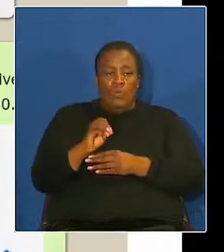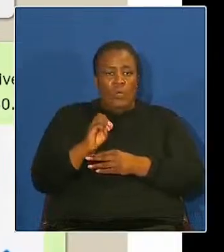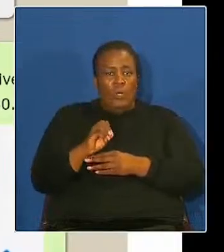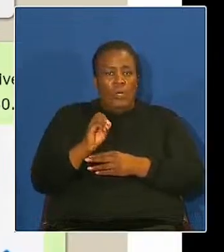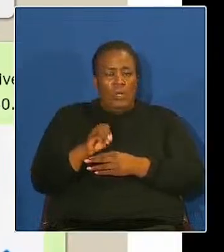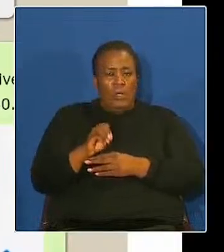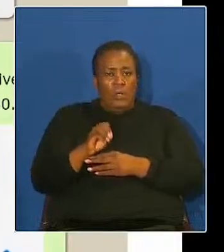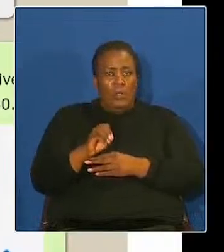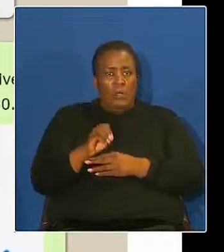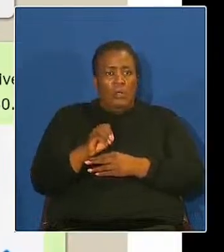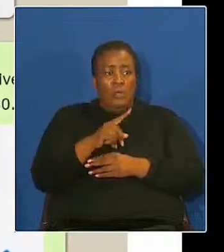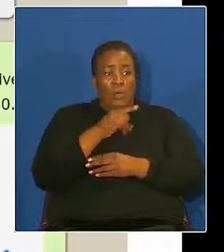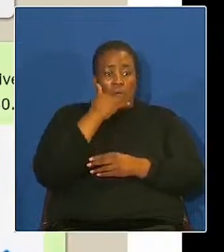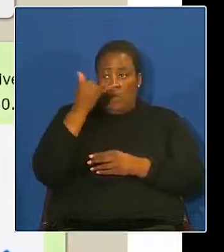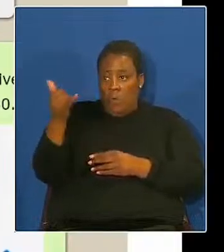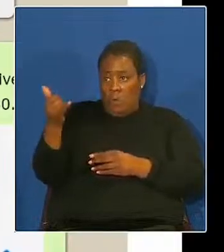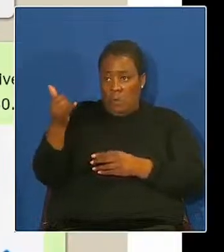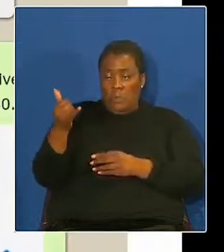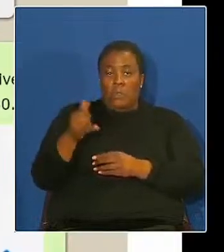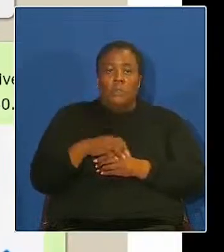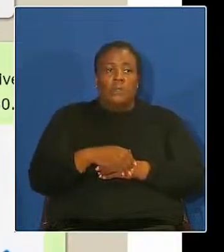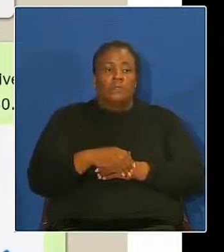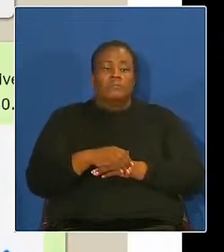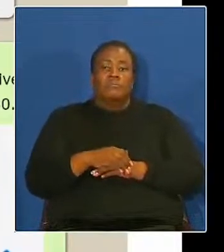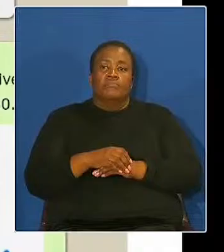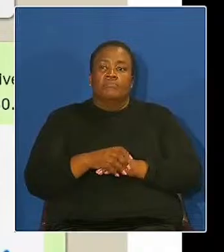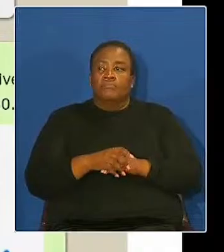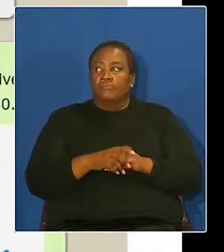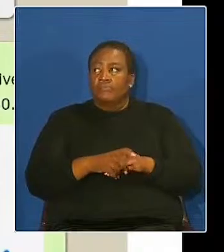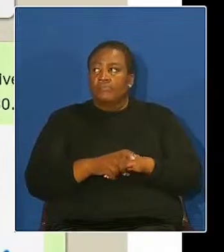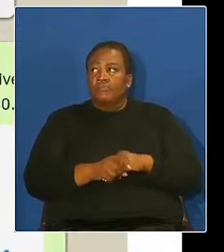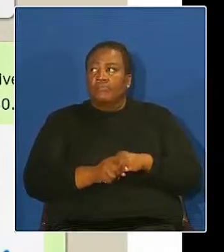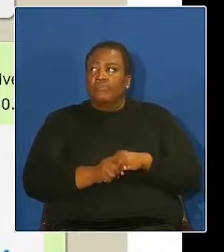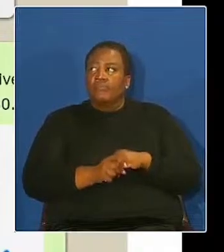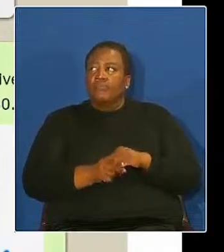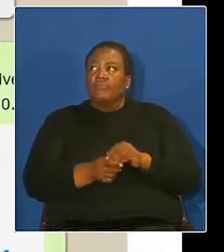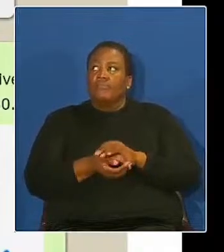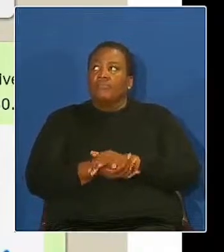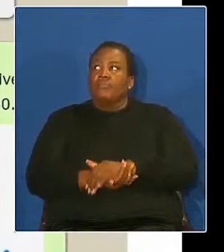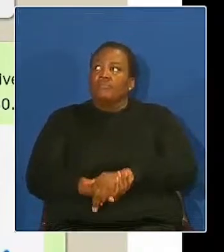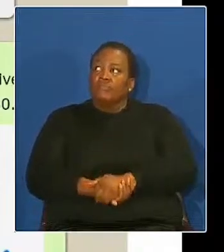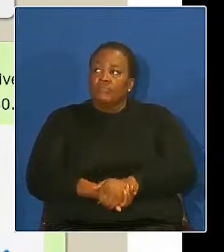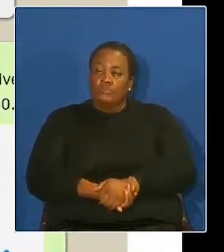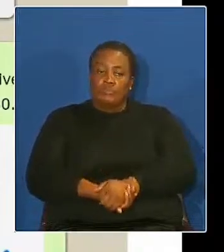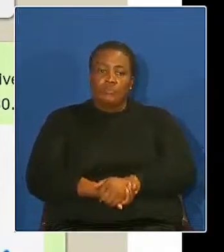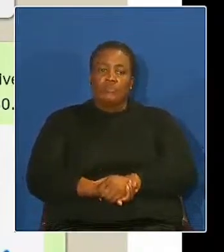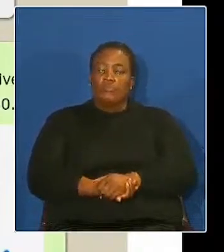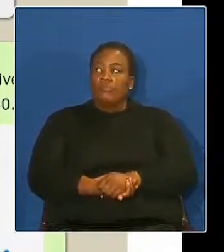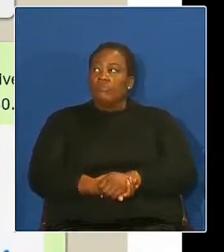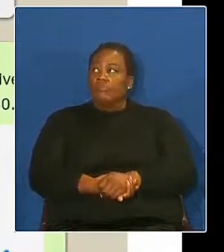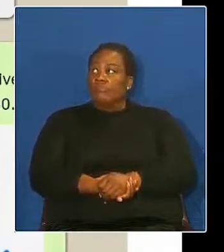Mr. Mokgotsi to Mr. Matlala.